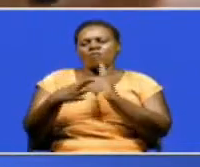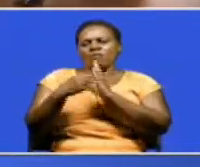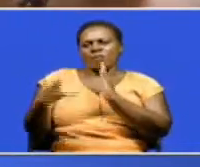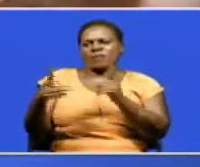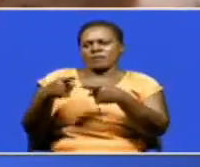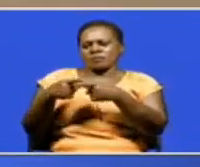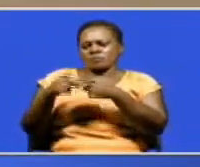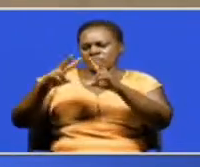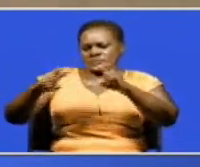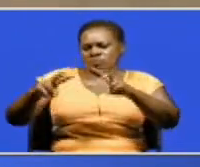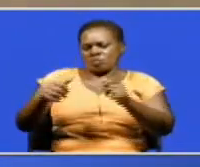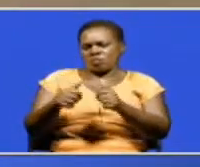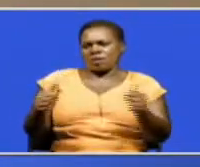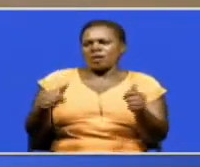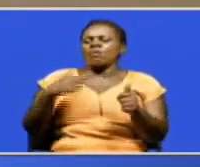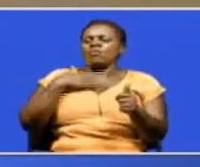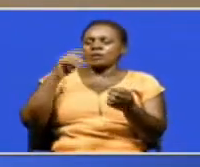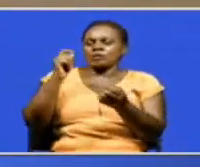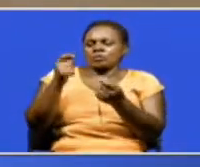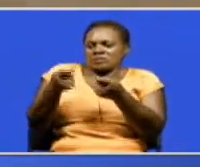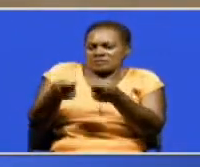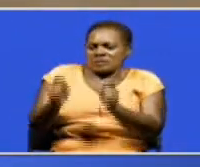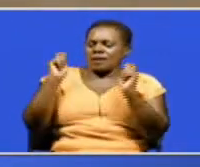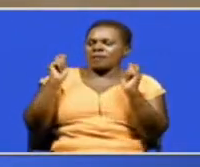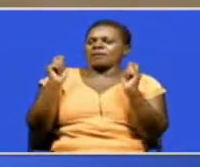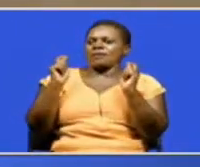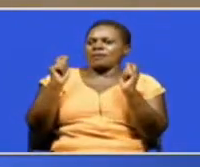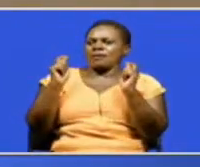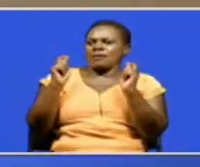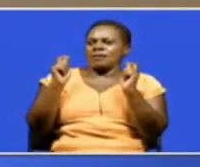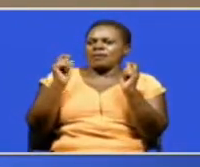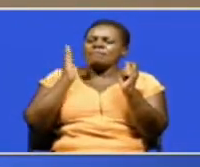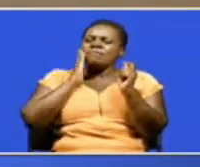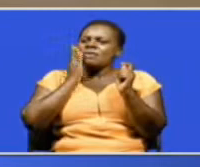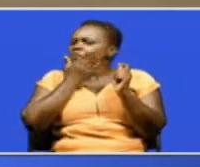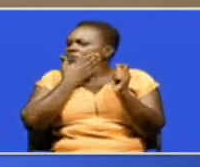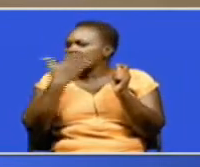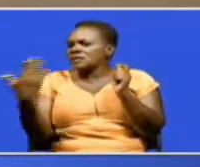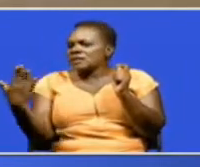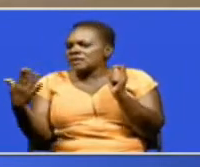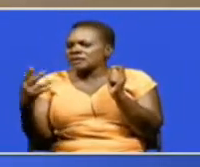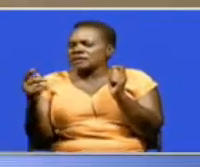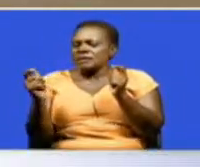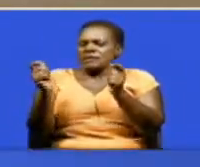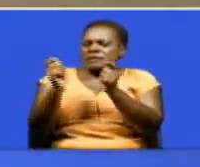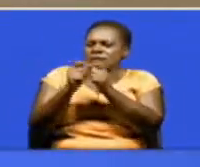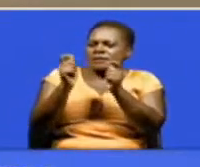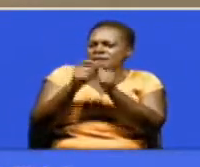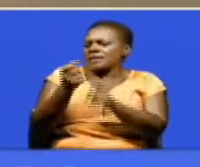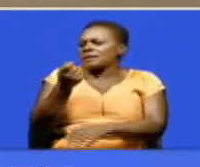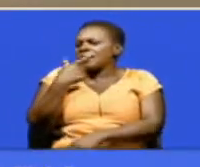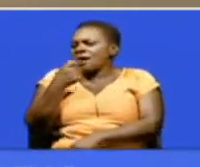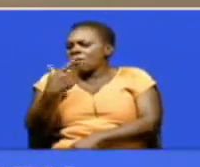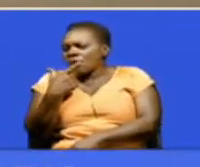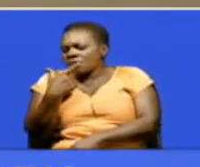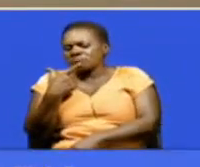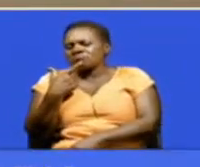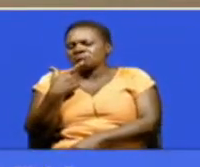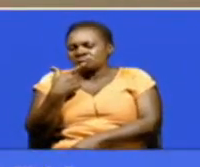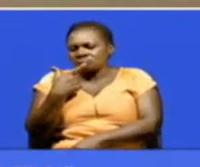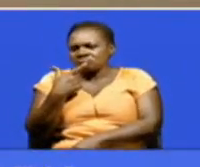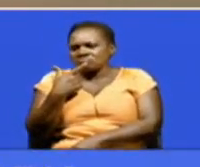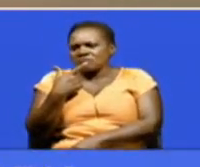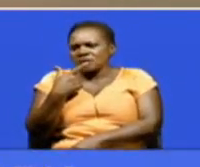for use in research. So you want to test whether beauty products, insecticides, and so on and so forth will